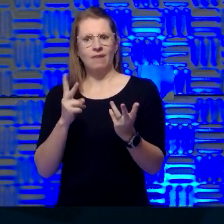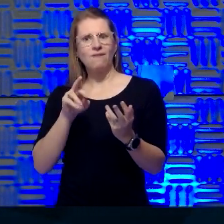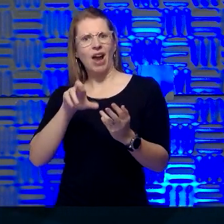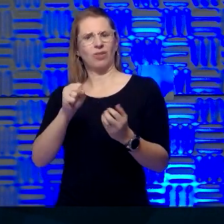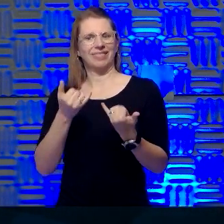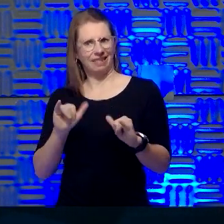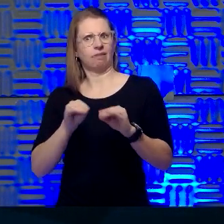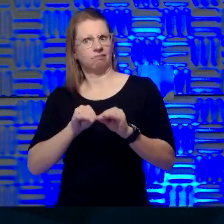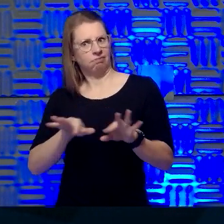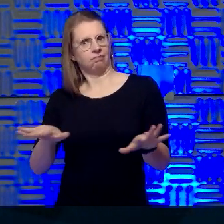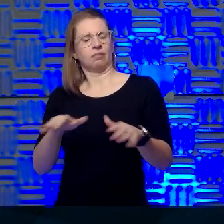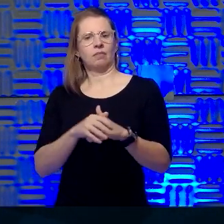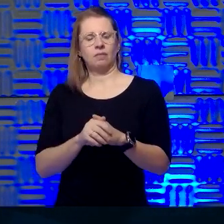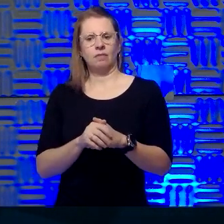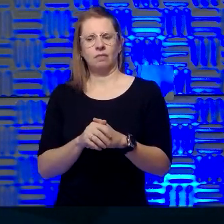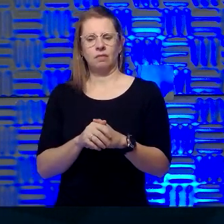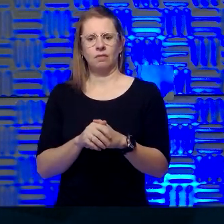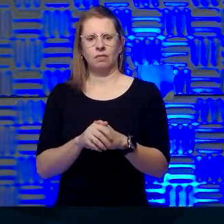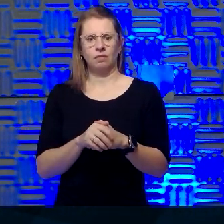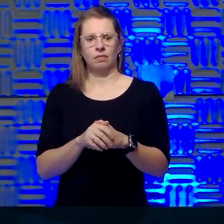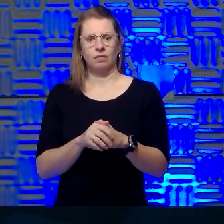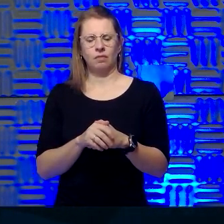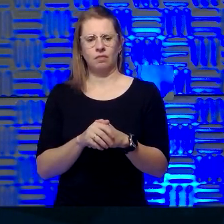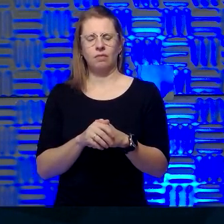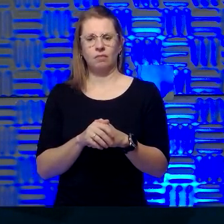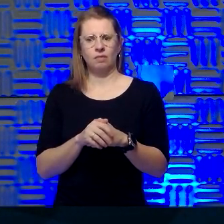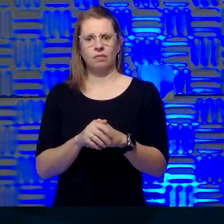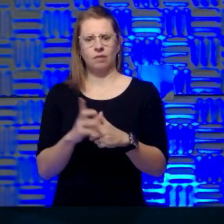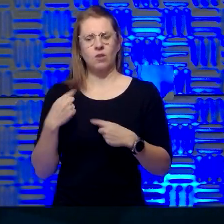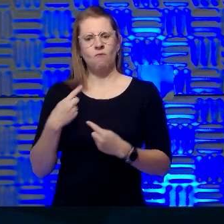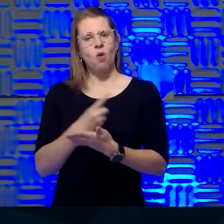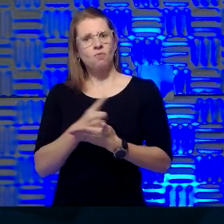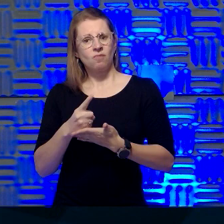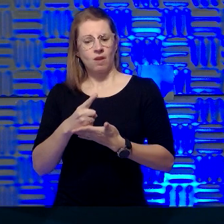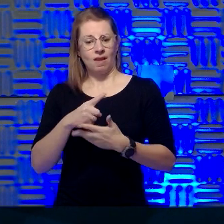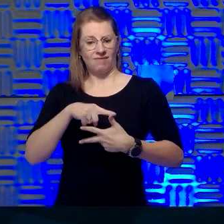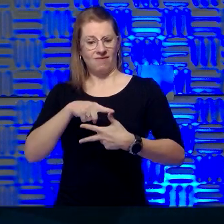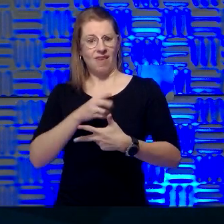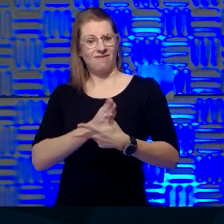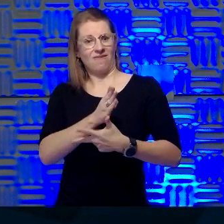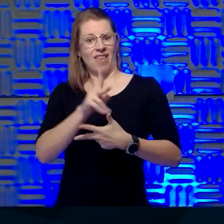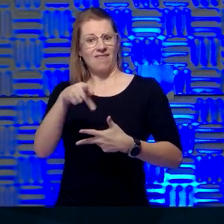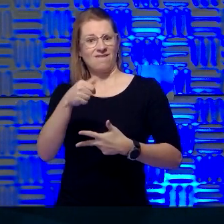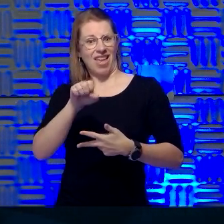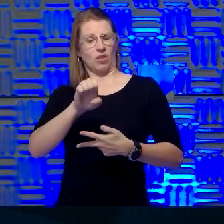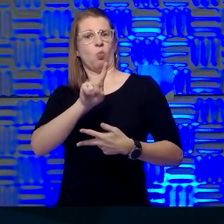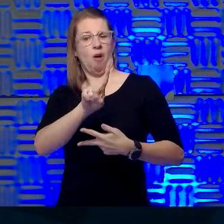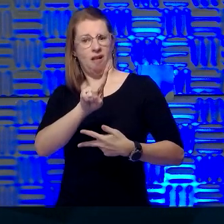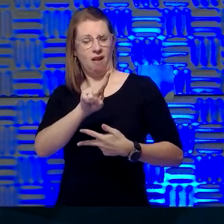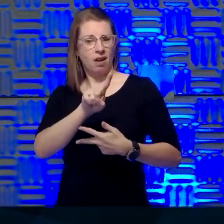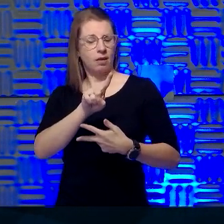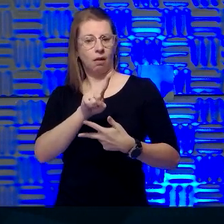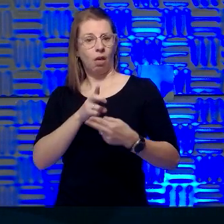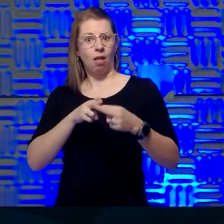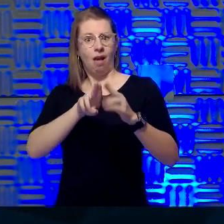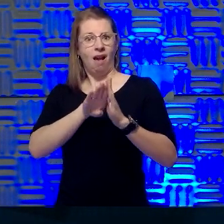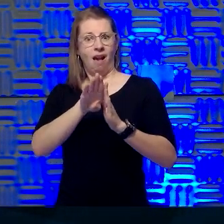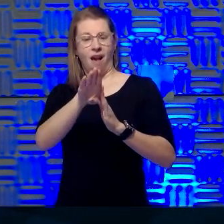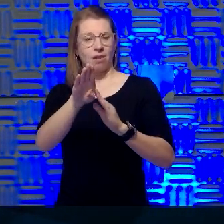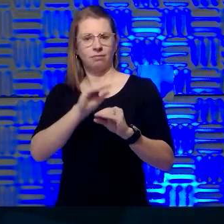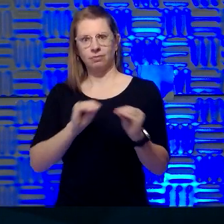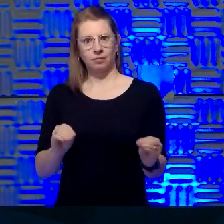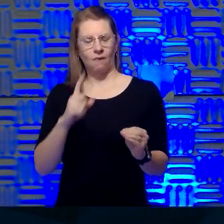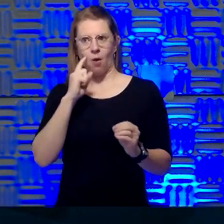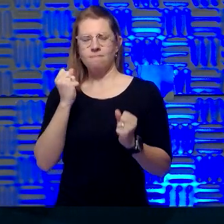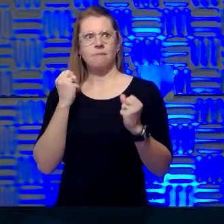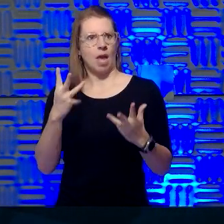as we've seen in a week of phase one, there for weeks, there was no rise in cases at all for many weeks.